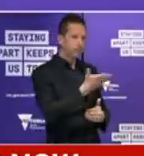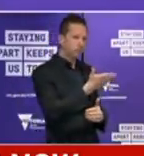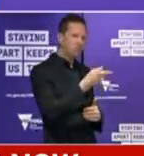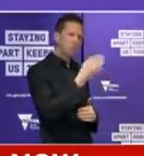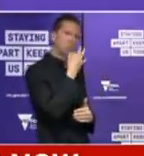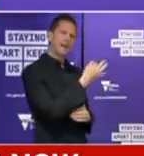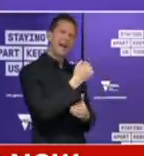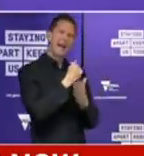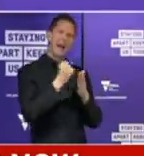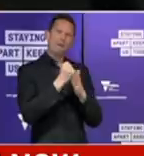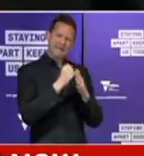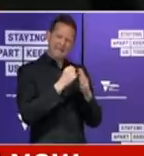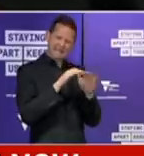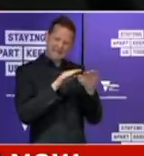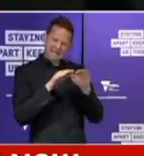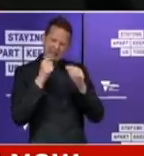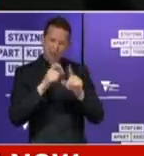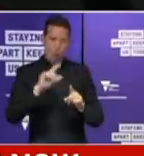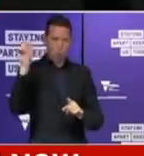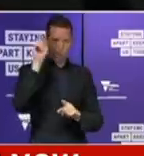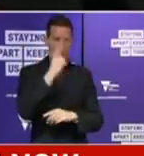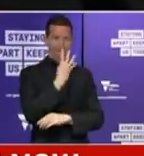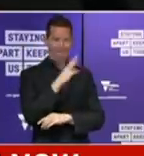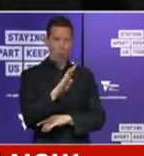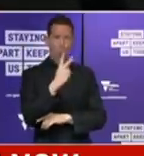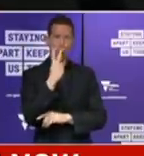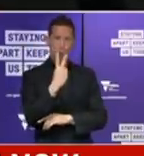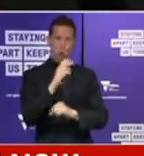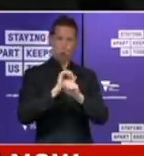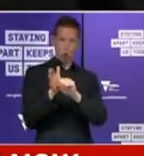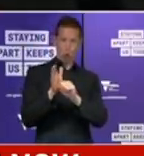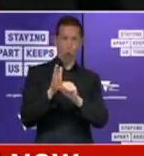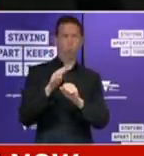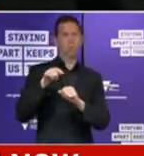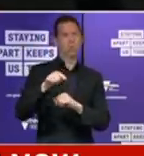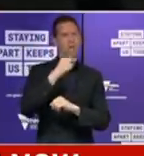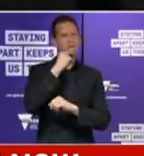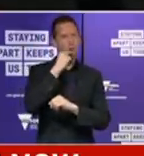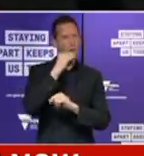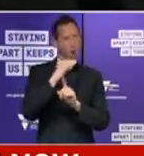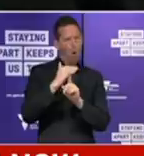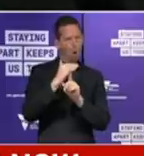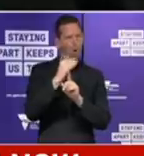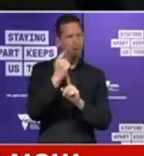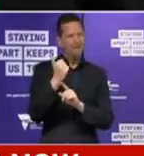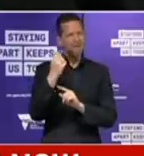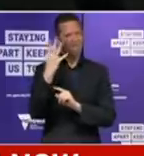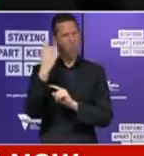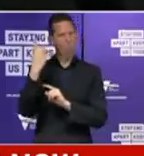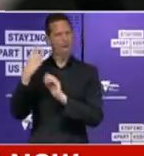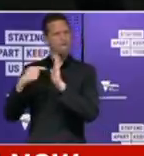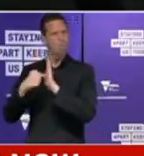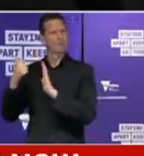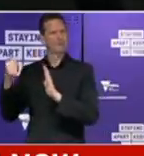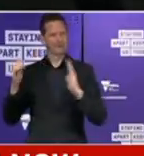think today's number 42 is very slightly higher than the 7-day average of 41.6. Are you yes. concerned that